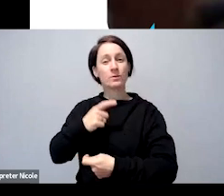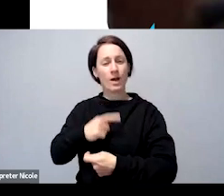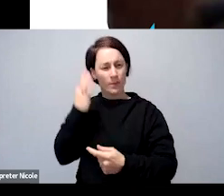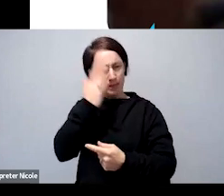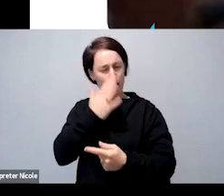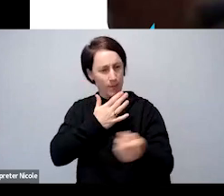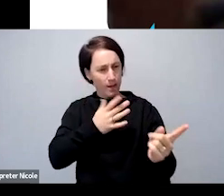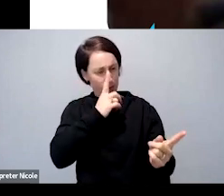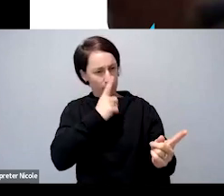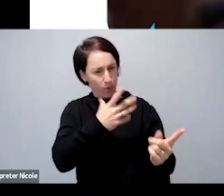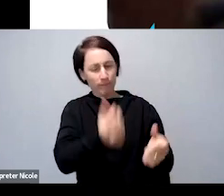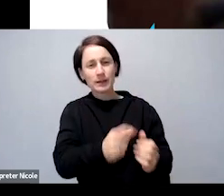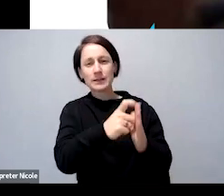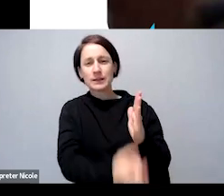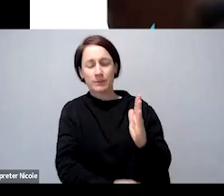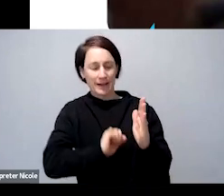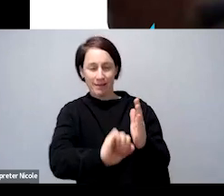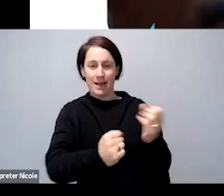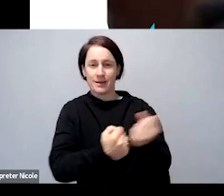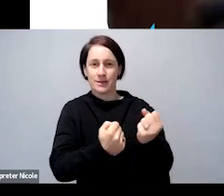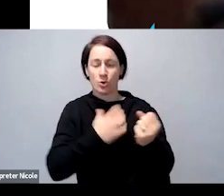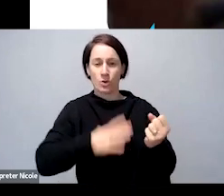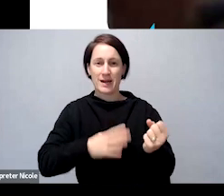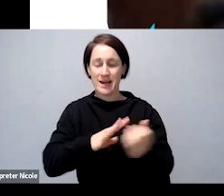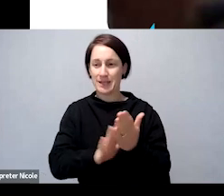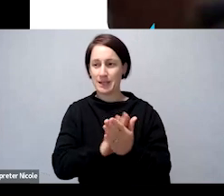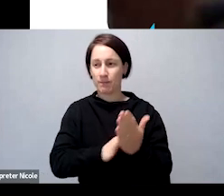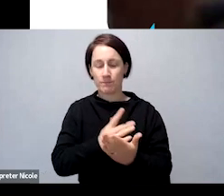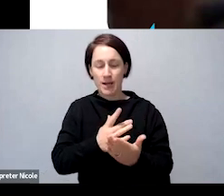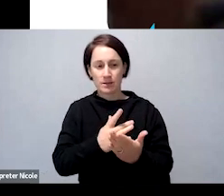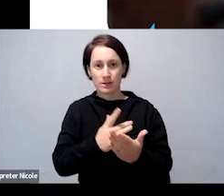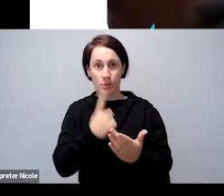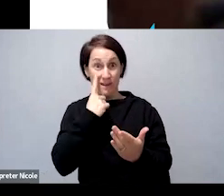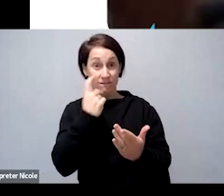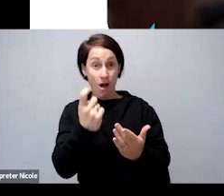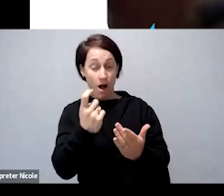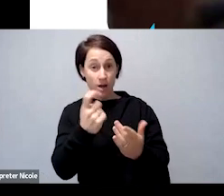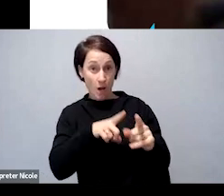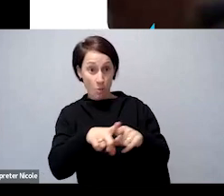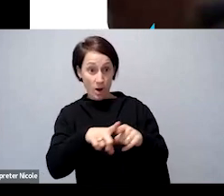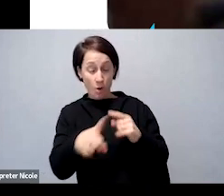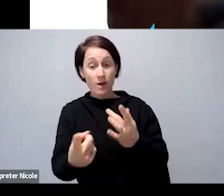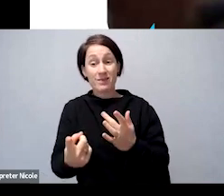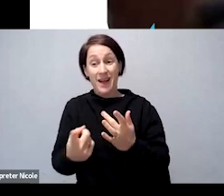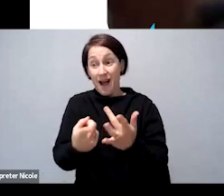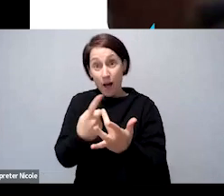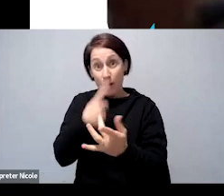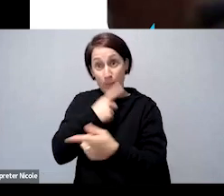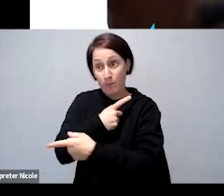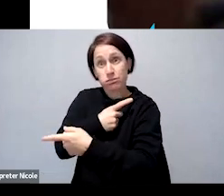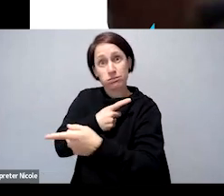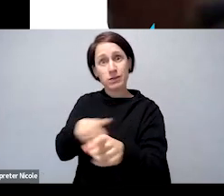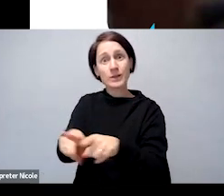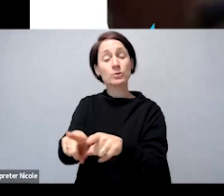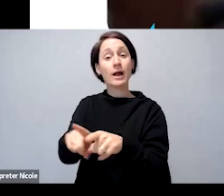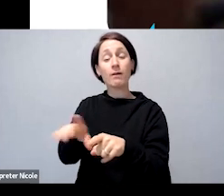people with disability in emergencies, it provokes or unveils the kinds of supports that lots of different people have across